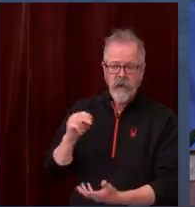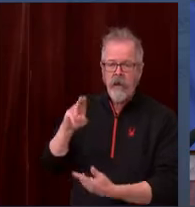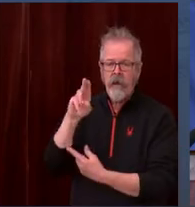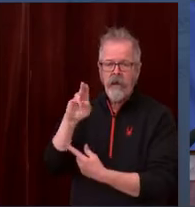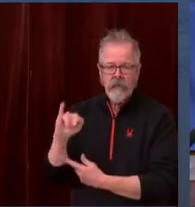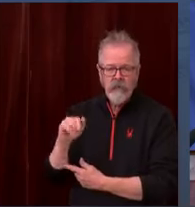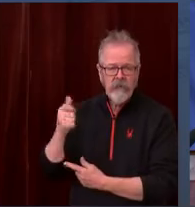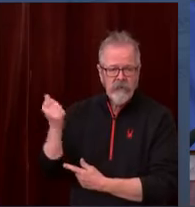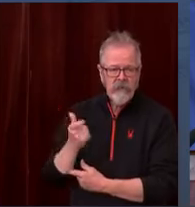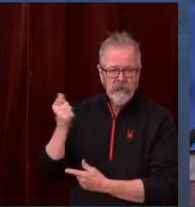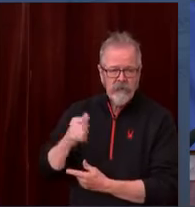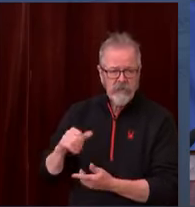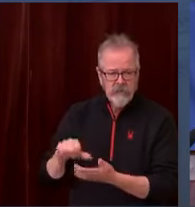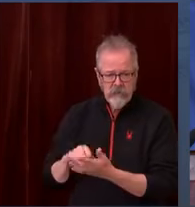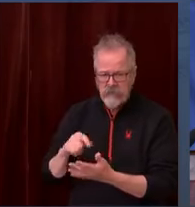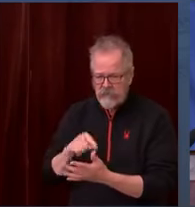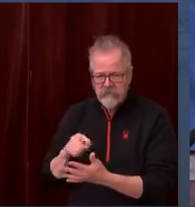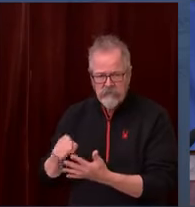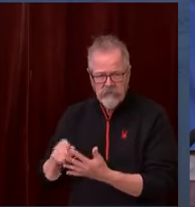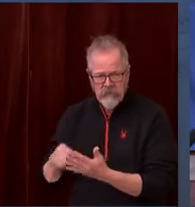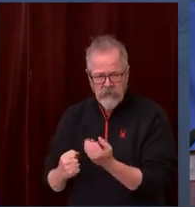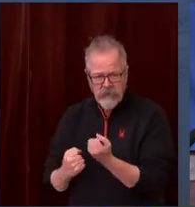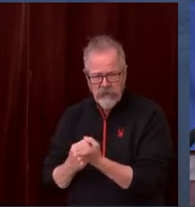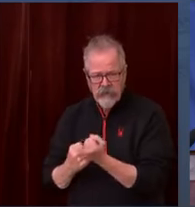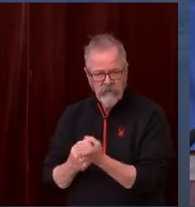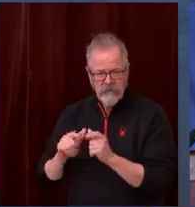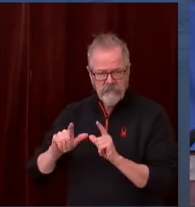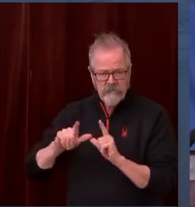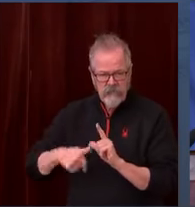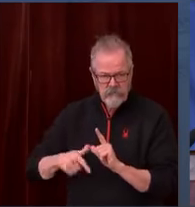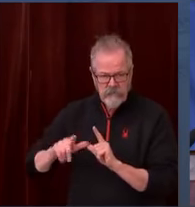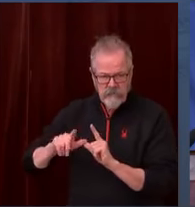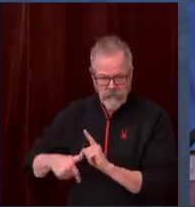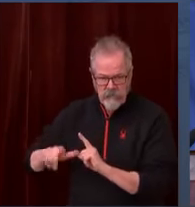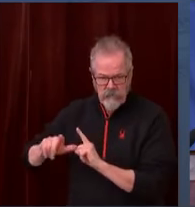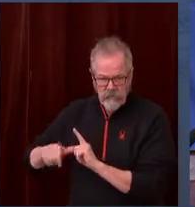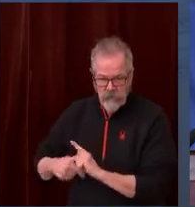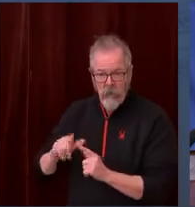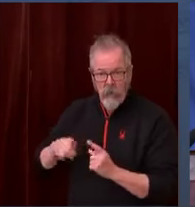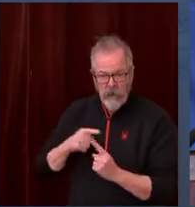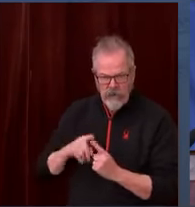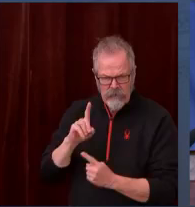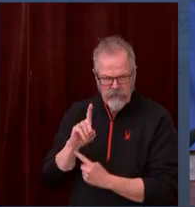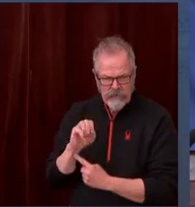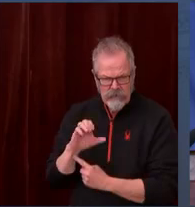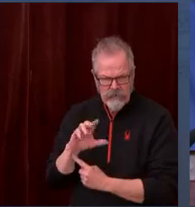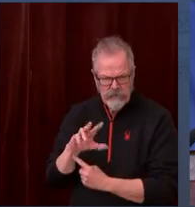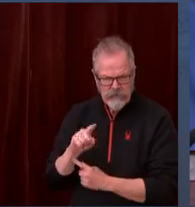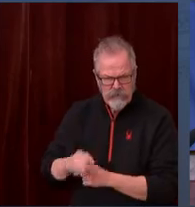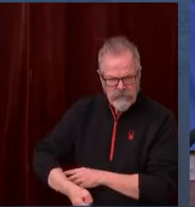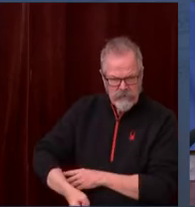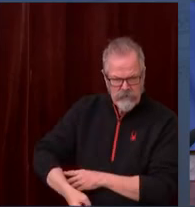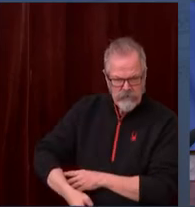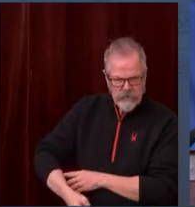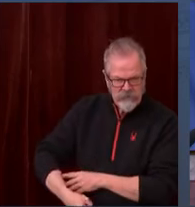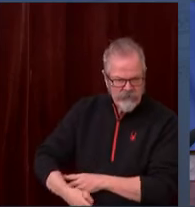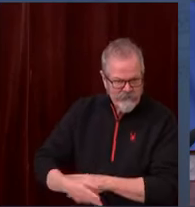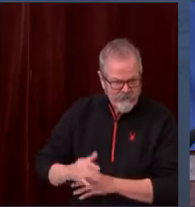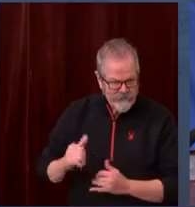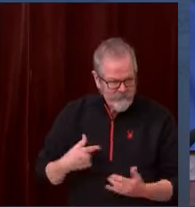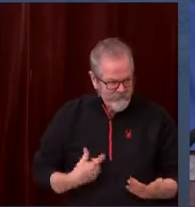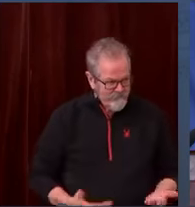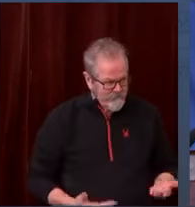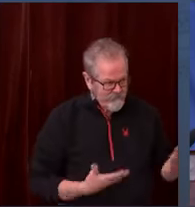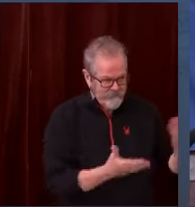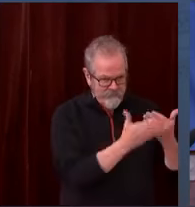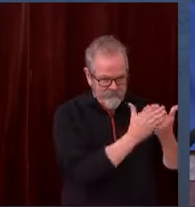regard. So those things are in consideration. We may not have clarity on what we will do until we find out what Congress